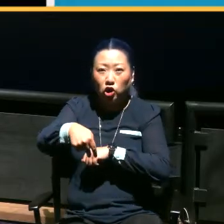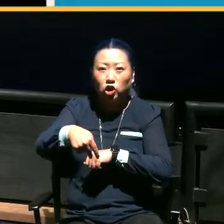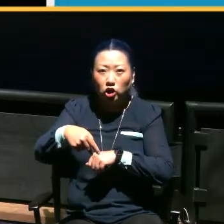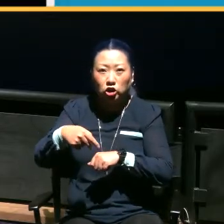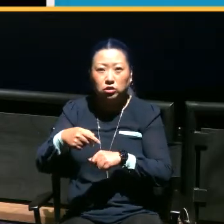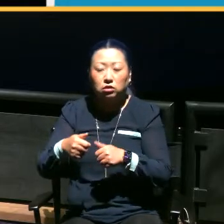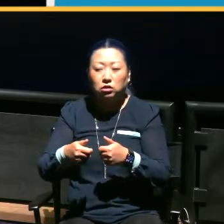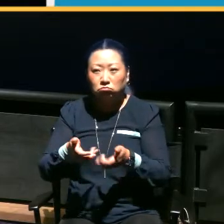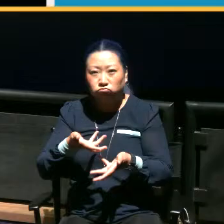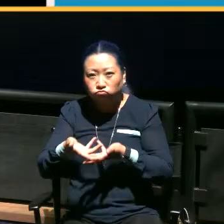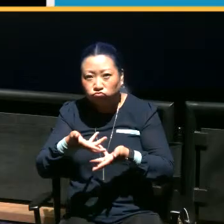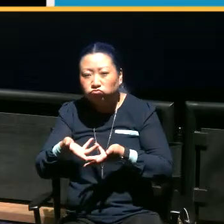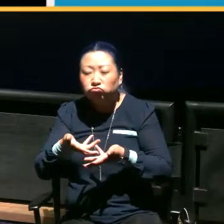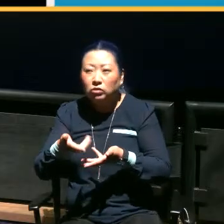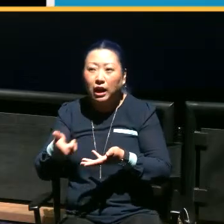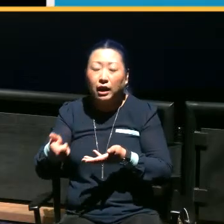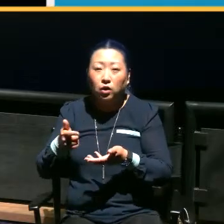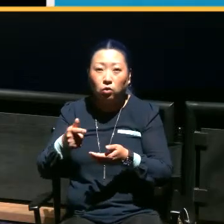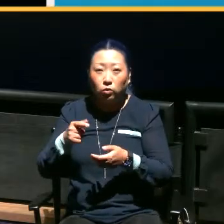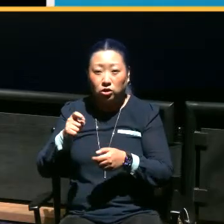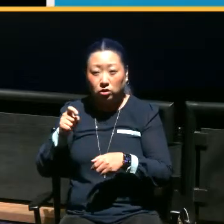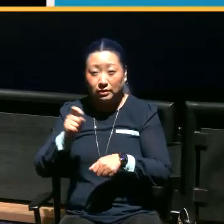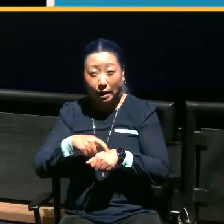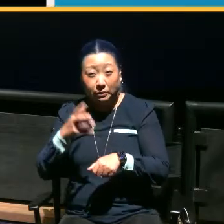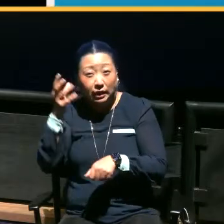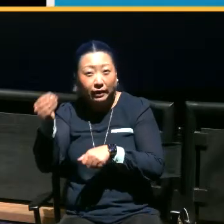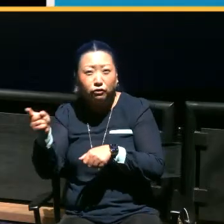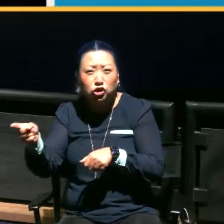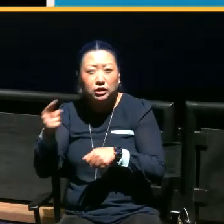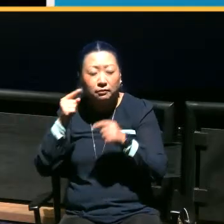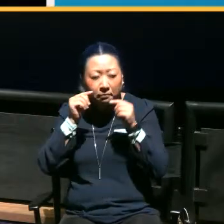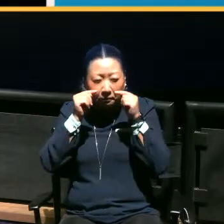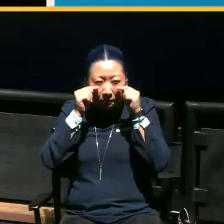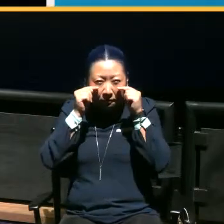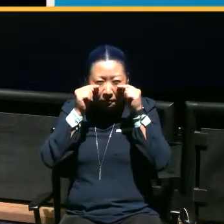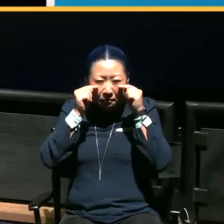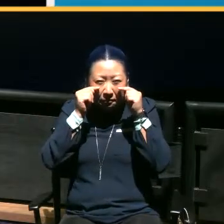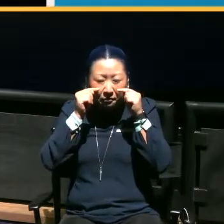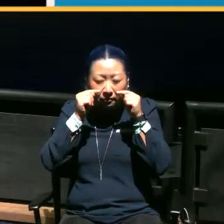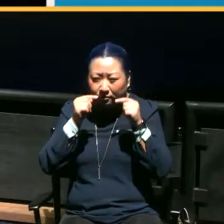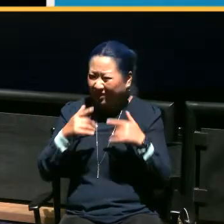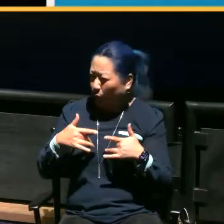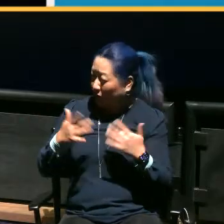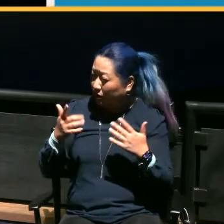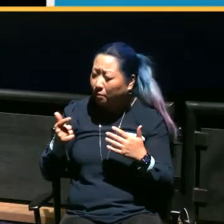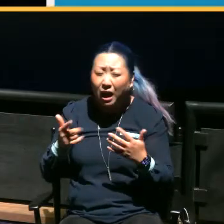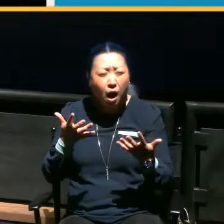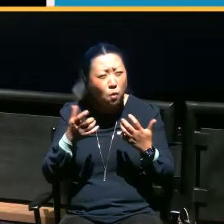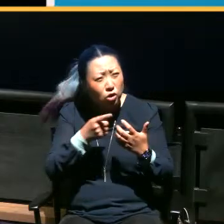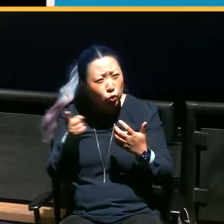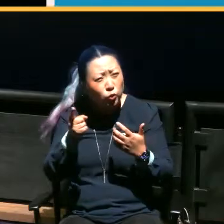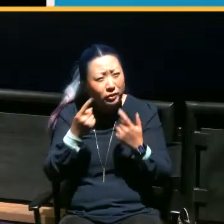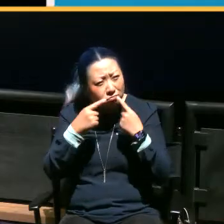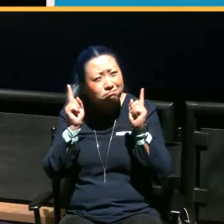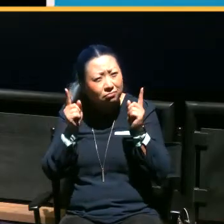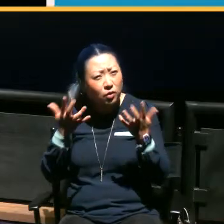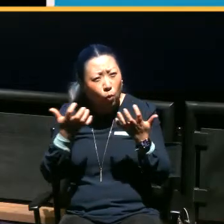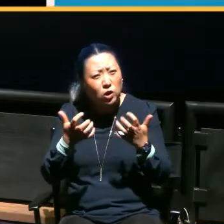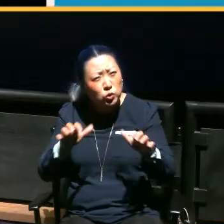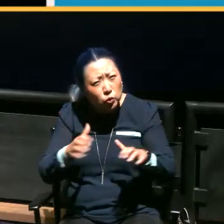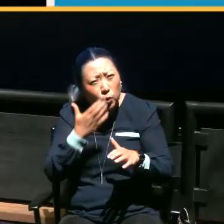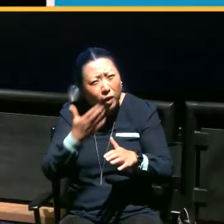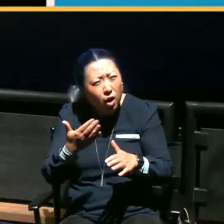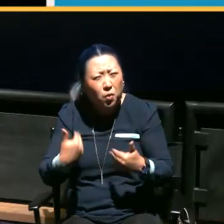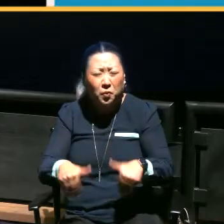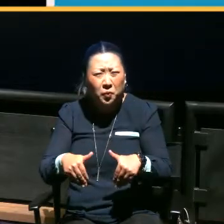and she was like, almost had a tear in her eye. And I would go, "What's up?" And she goes, "I just want you guys to be successful. I want you to do well so